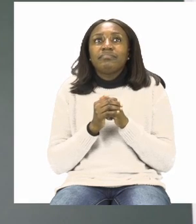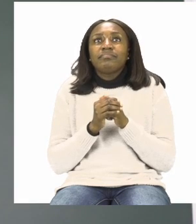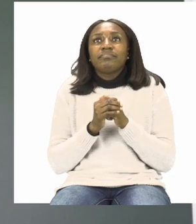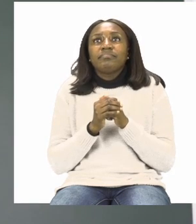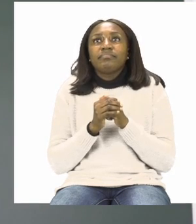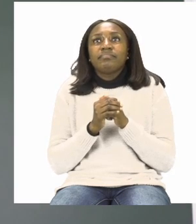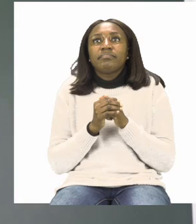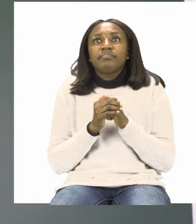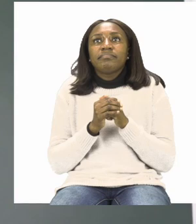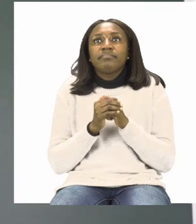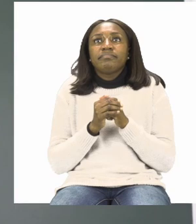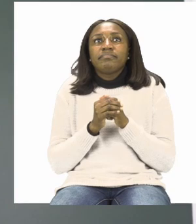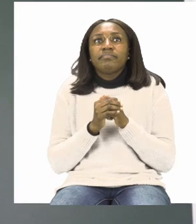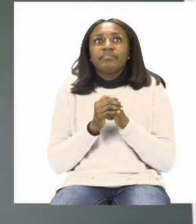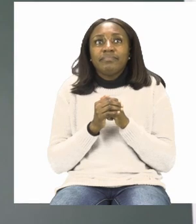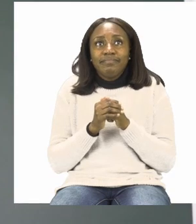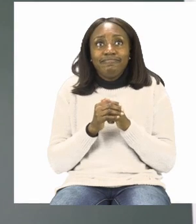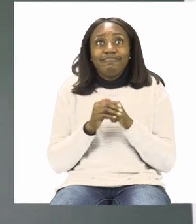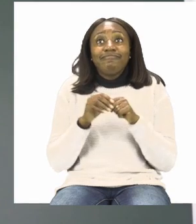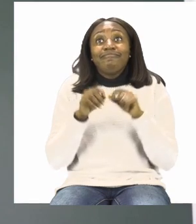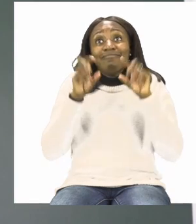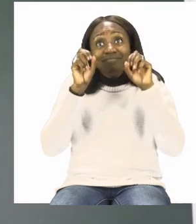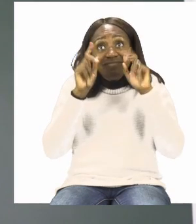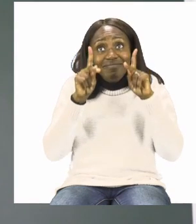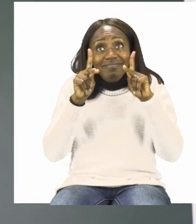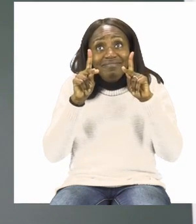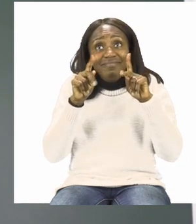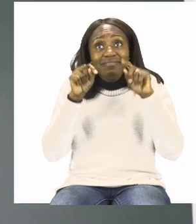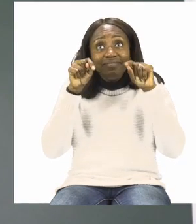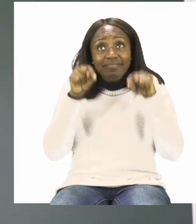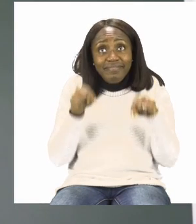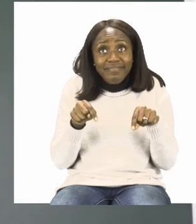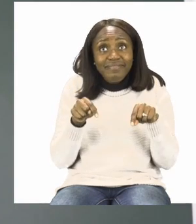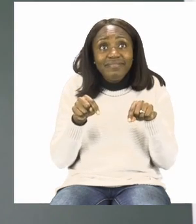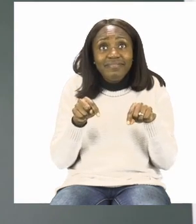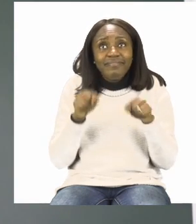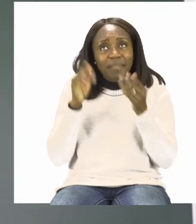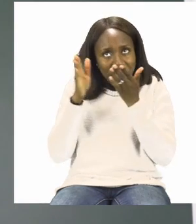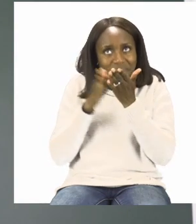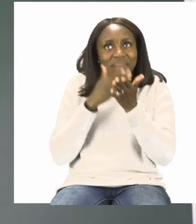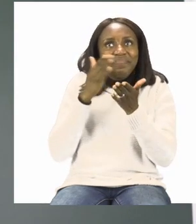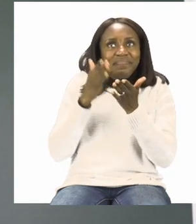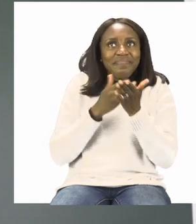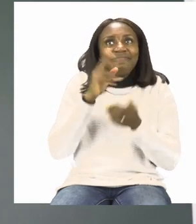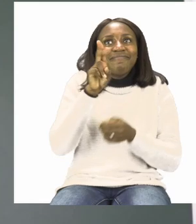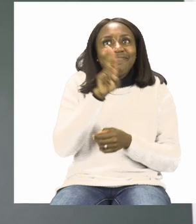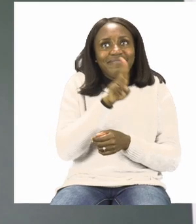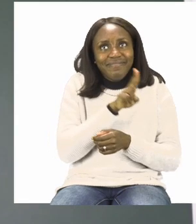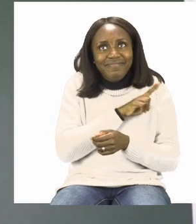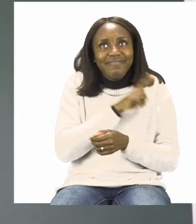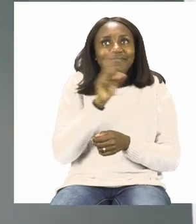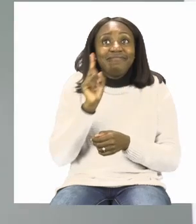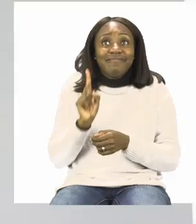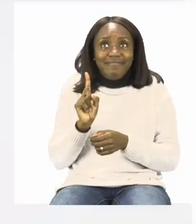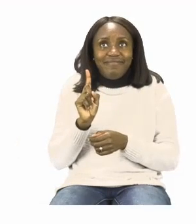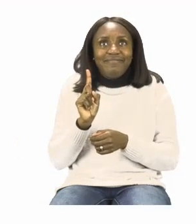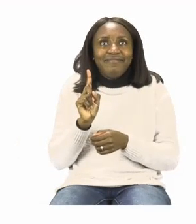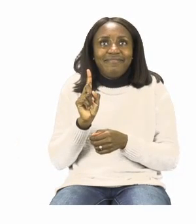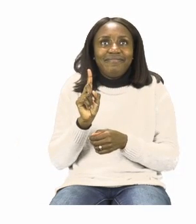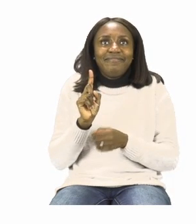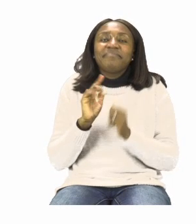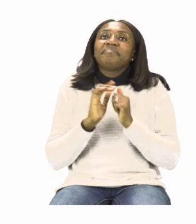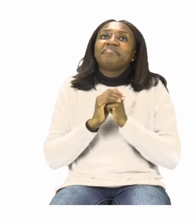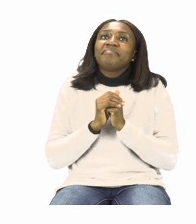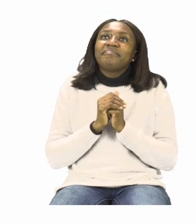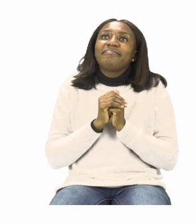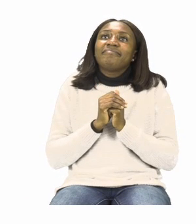Okay. Next, I want you to go to page 21.